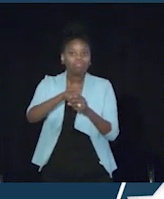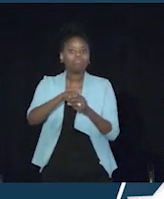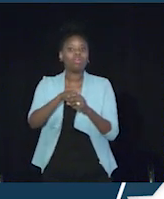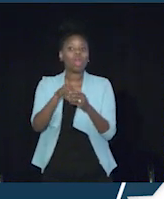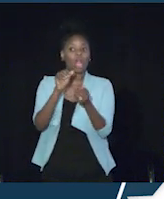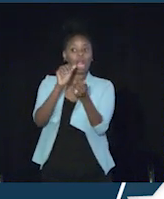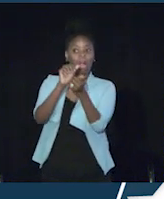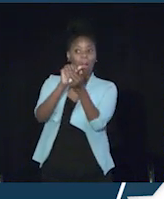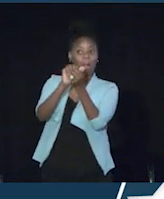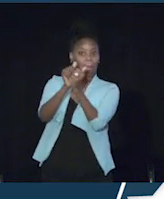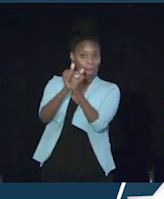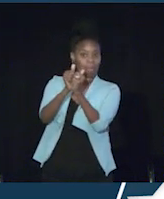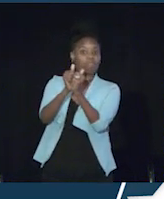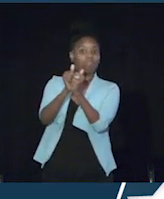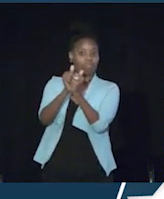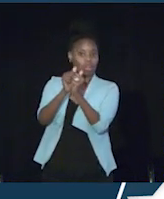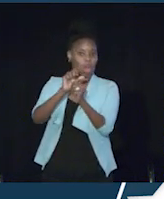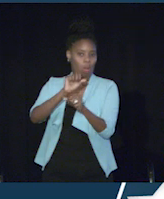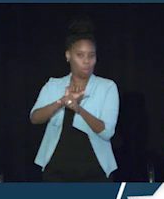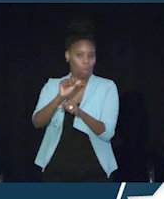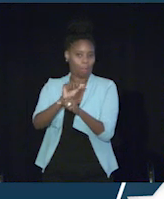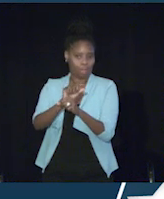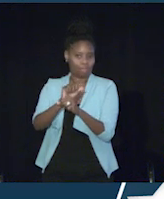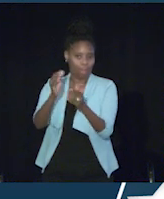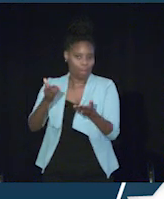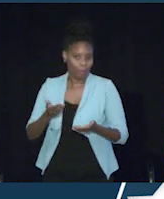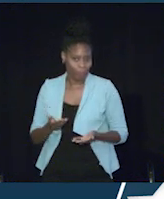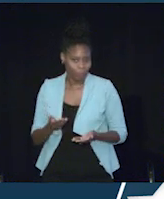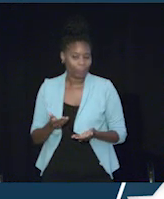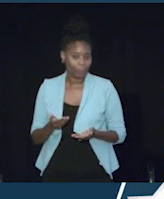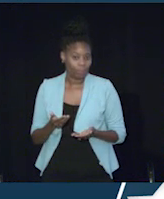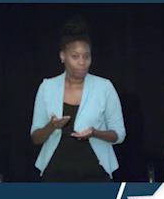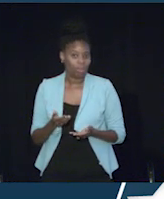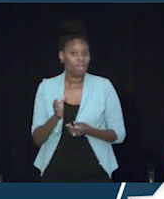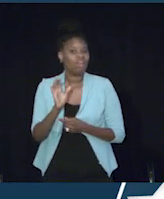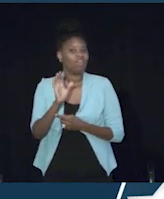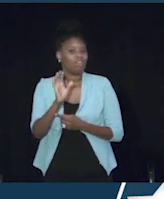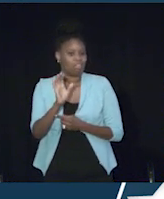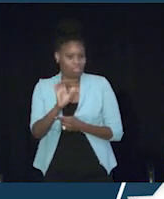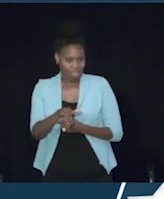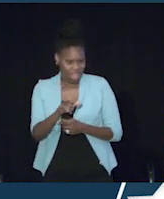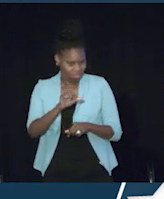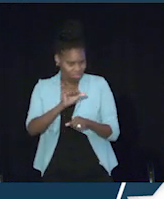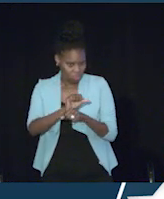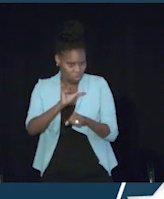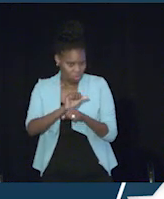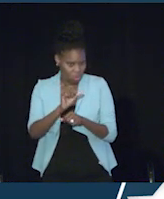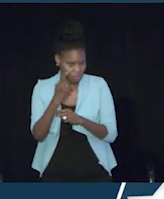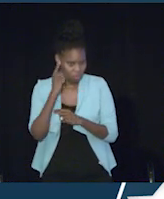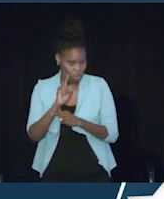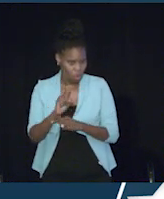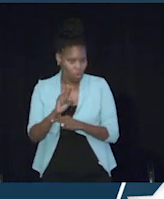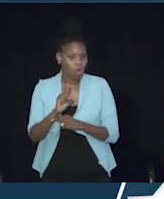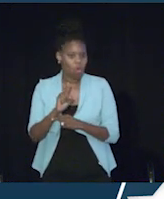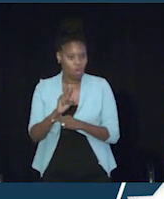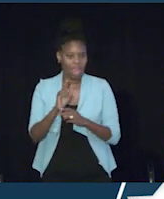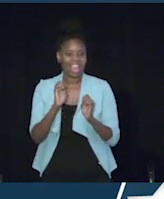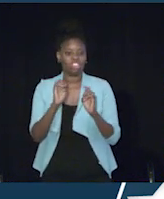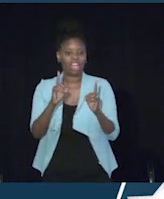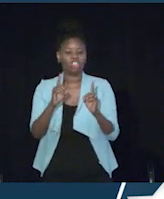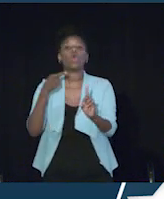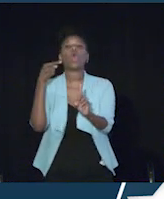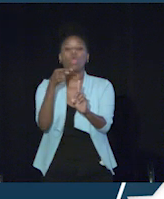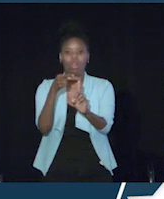competitive employment. This service is necessary for the vocational goal, and it can vary according to your